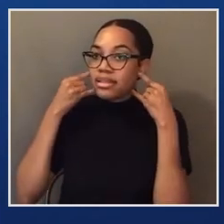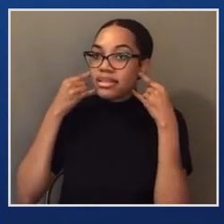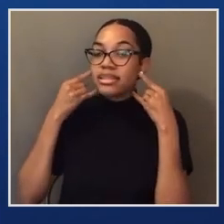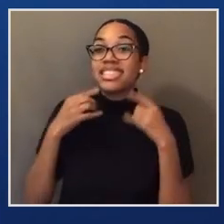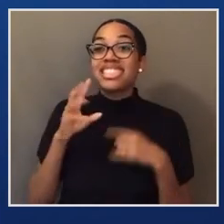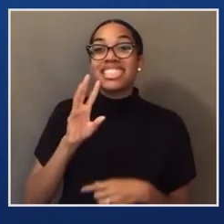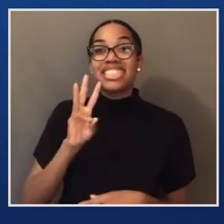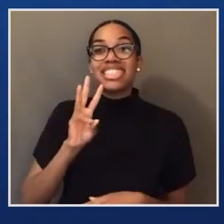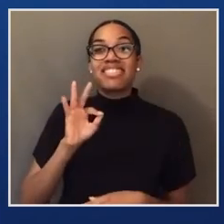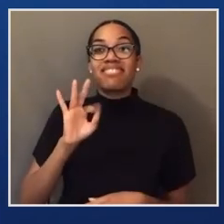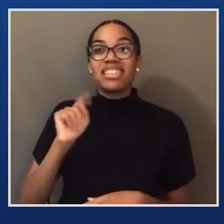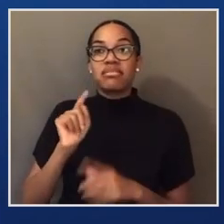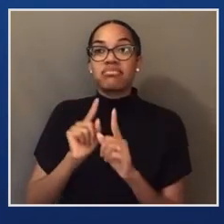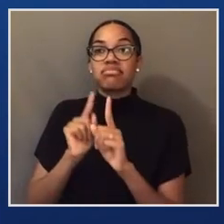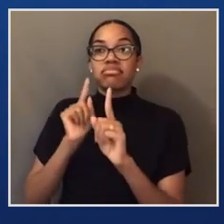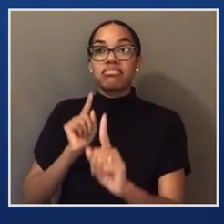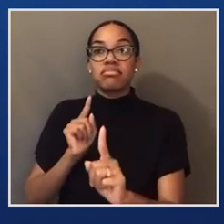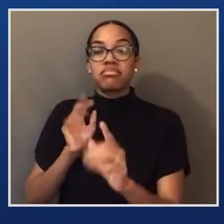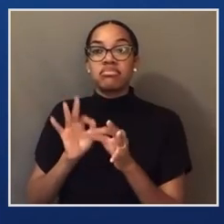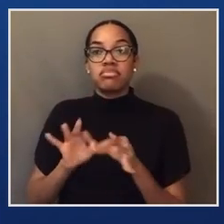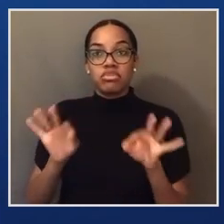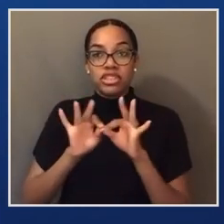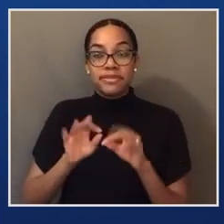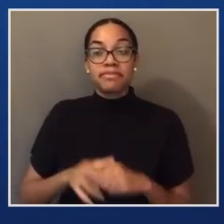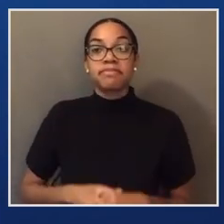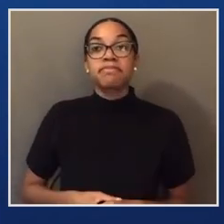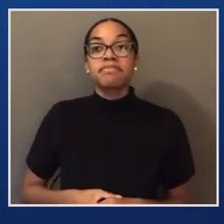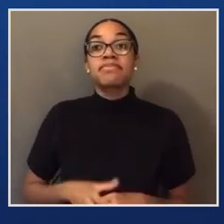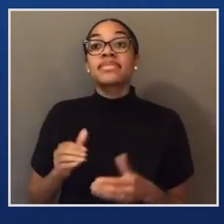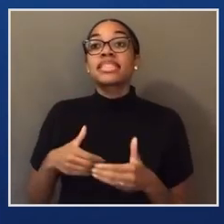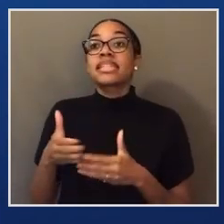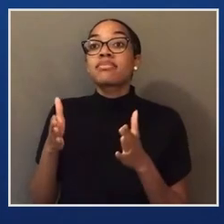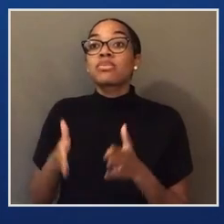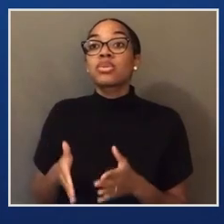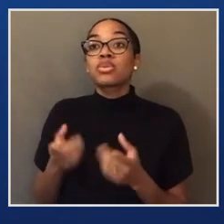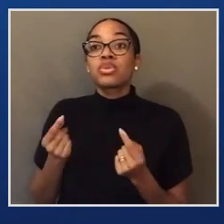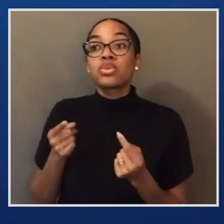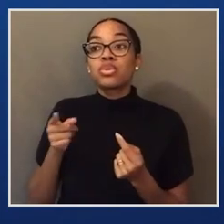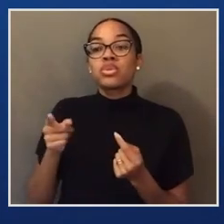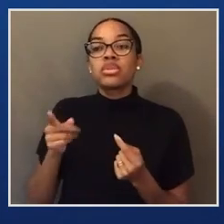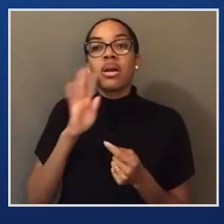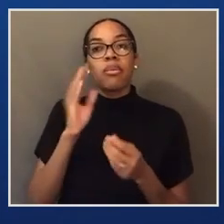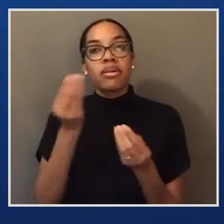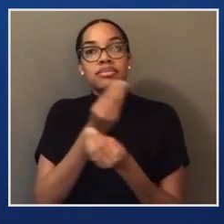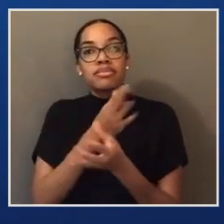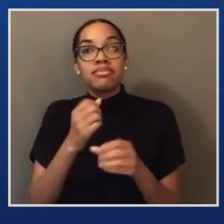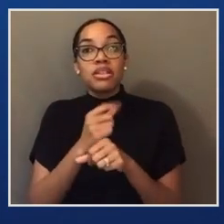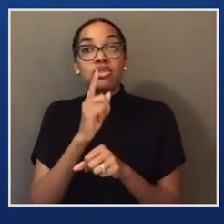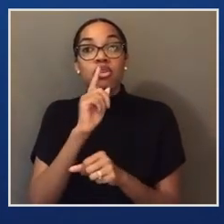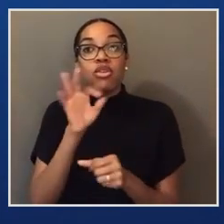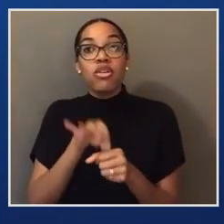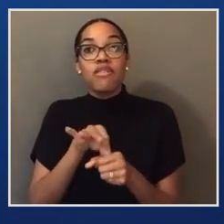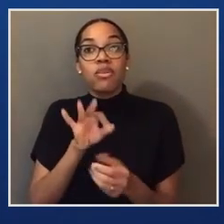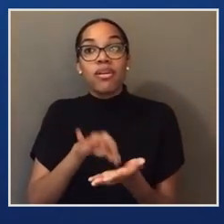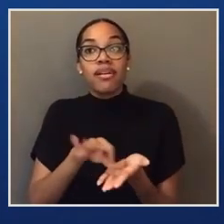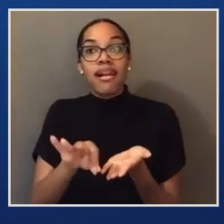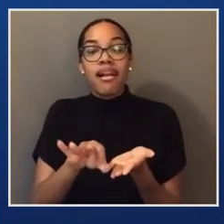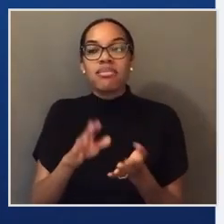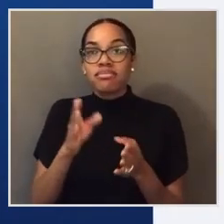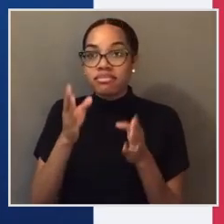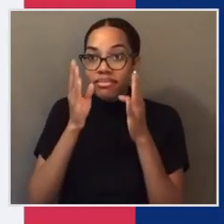The next person you're going to hear from is going to give you some important information to make sure your vote counts. So pay attention.